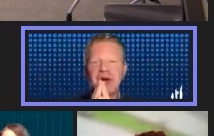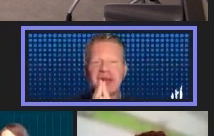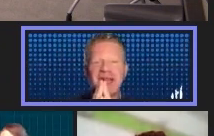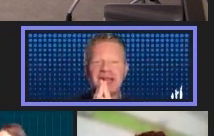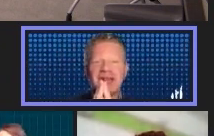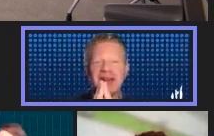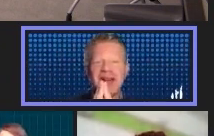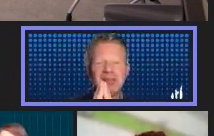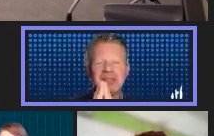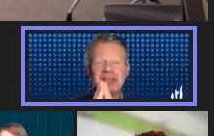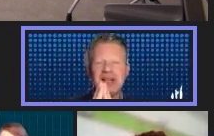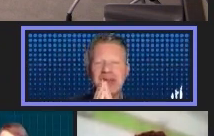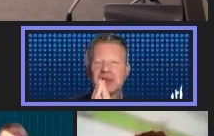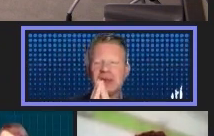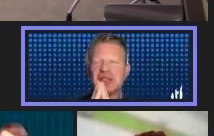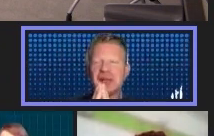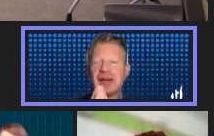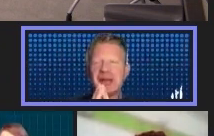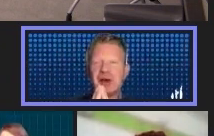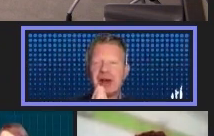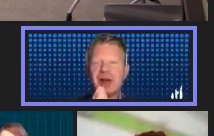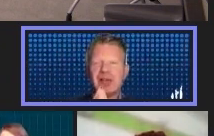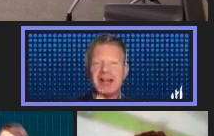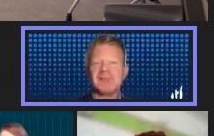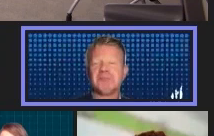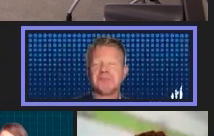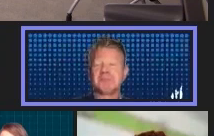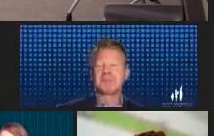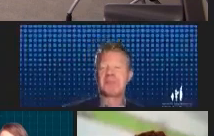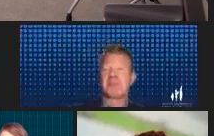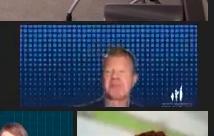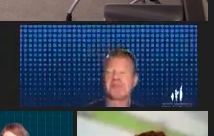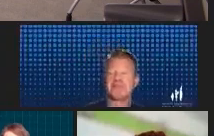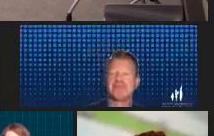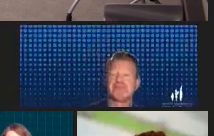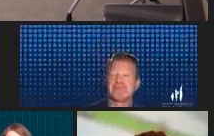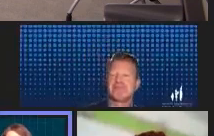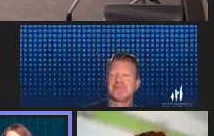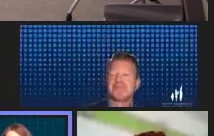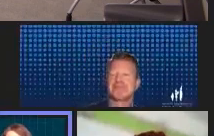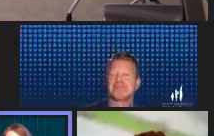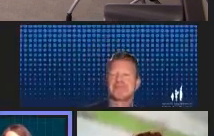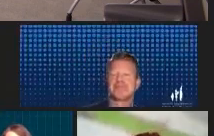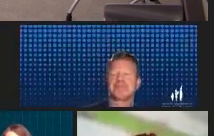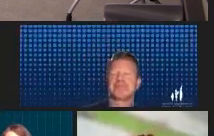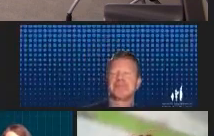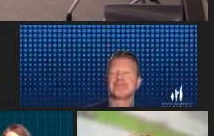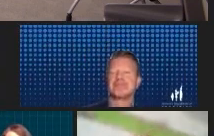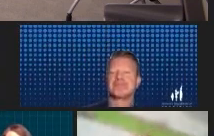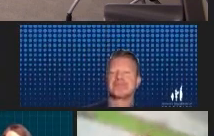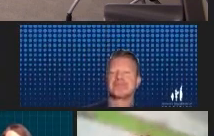lot of talking at you today. But thanks so much, and everybody have a great holiday. Thank you so much.